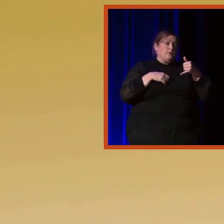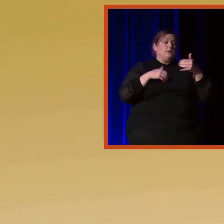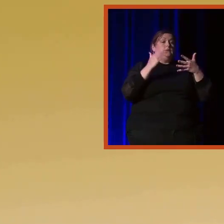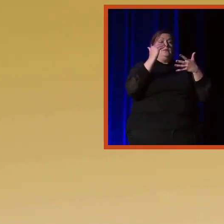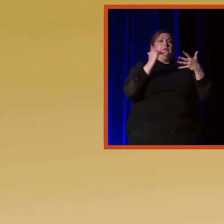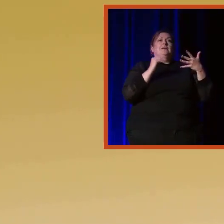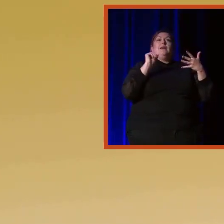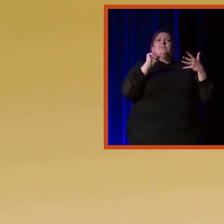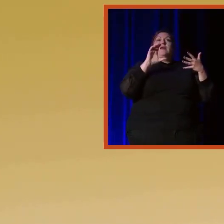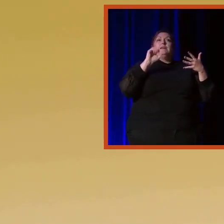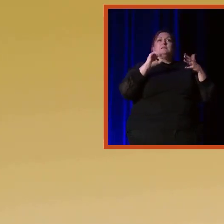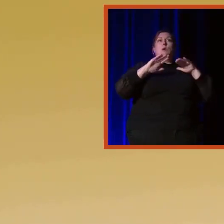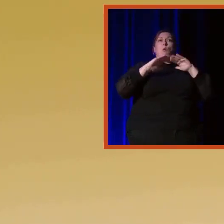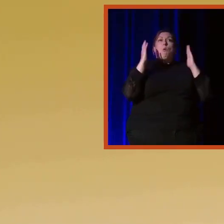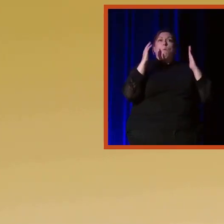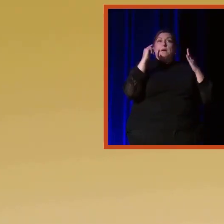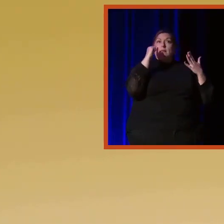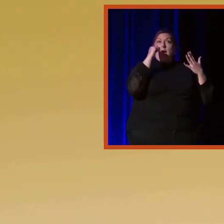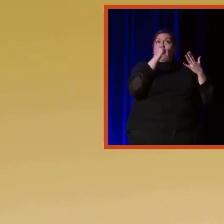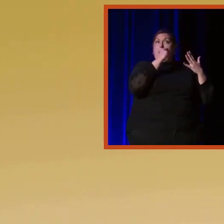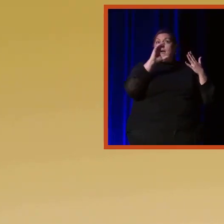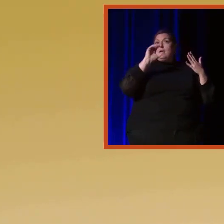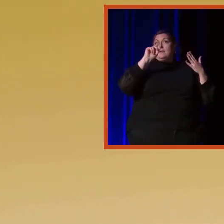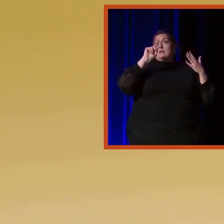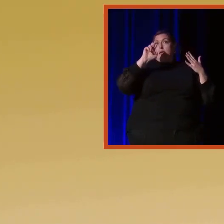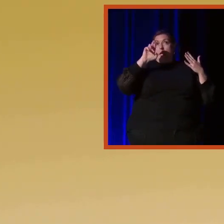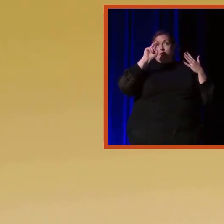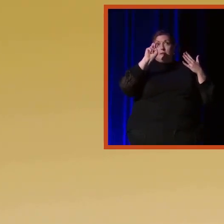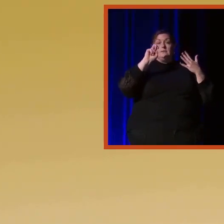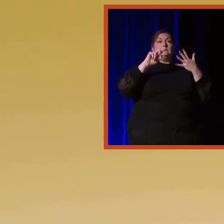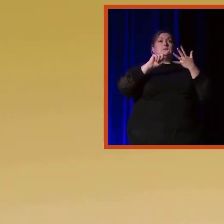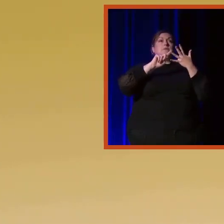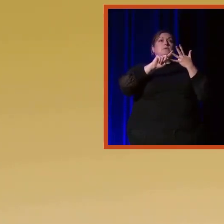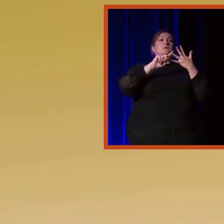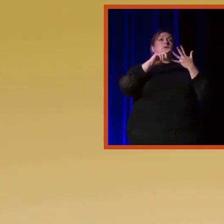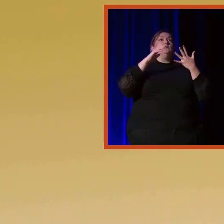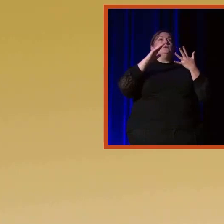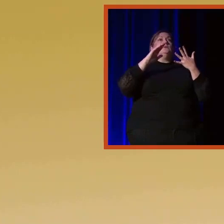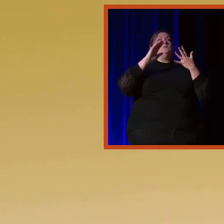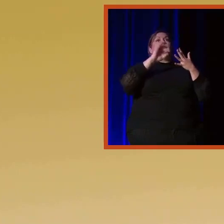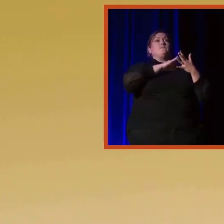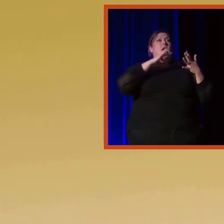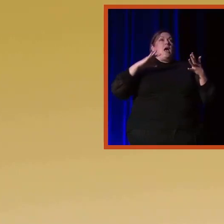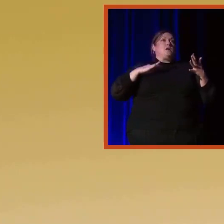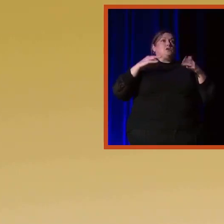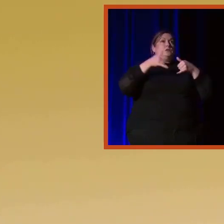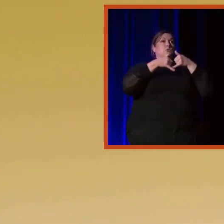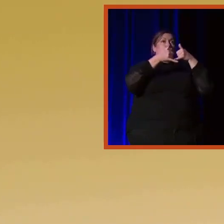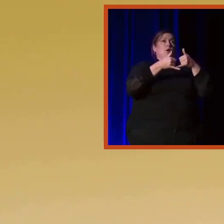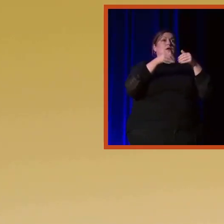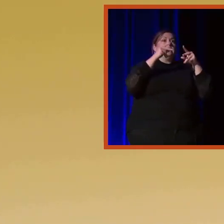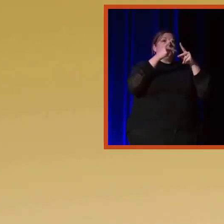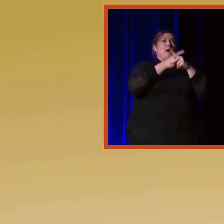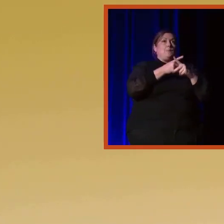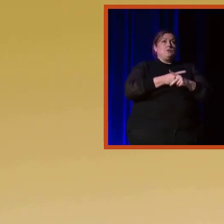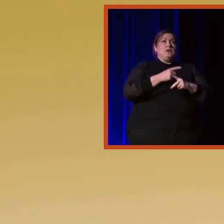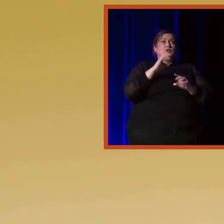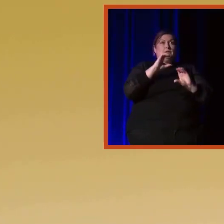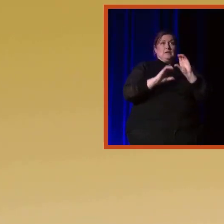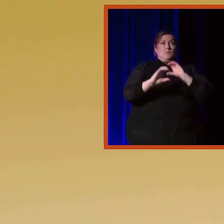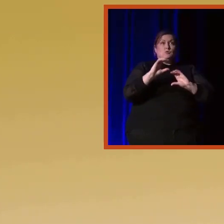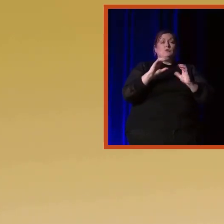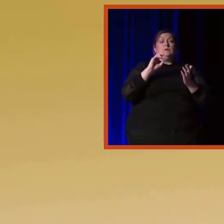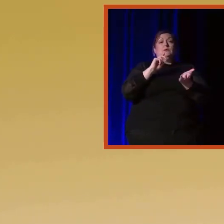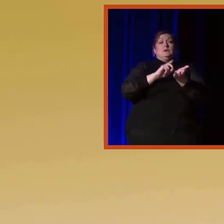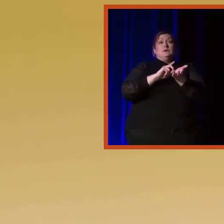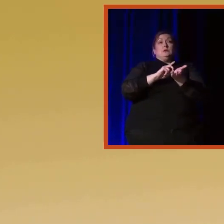the ACS Open Eye Cadence Outstanding Junior Faculty Award in Computational Chemistry. Dr.